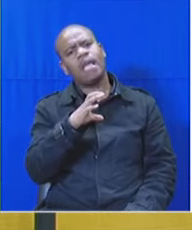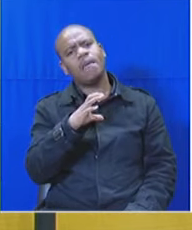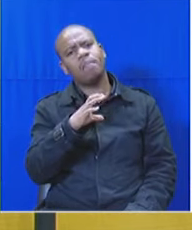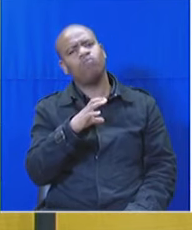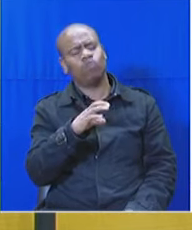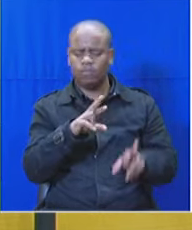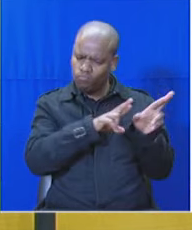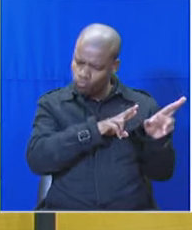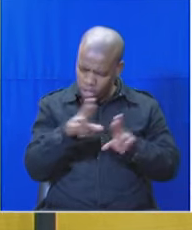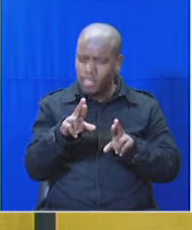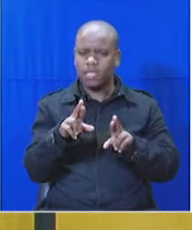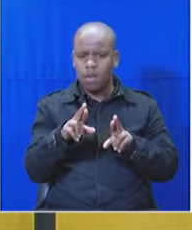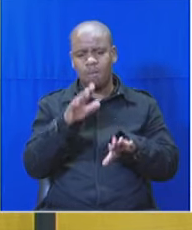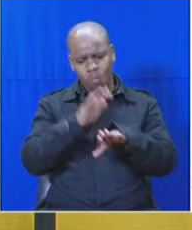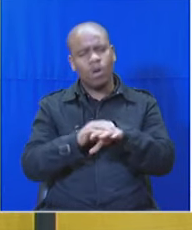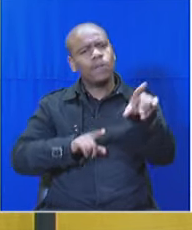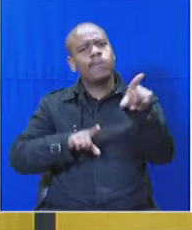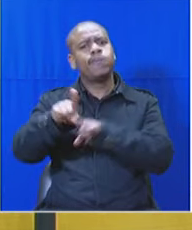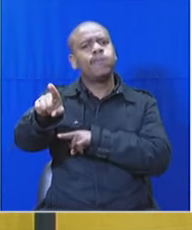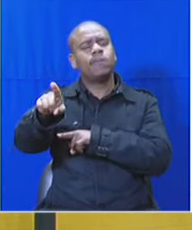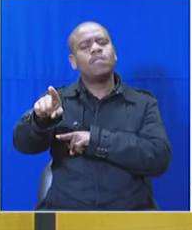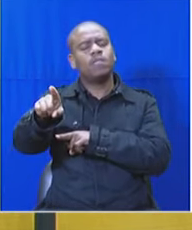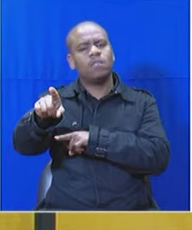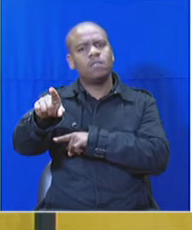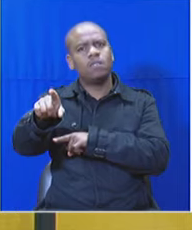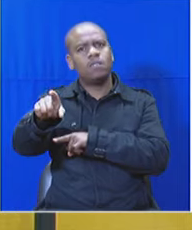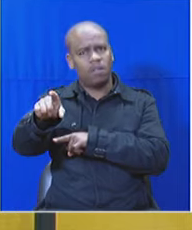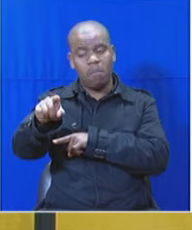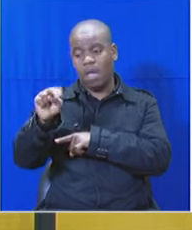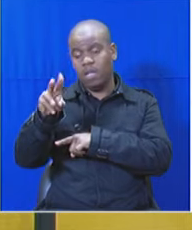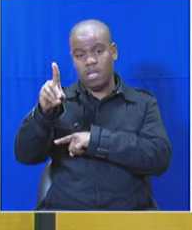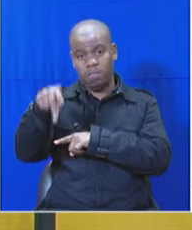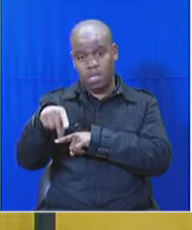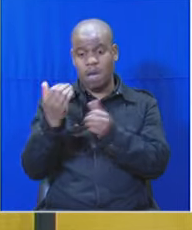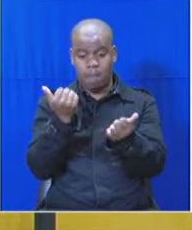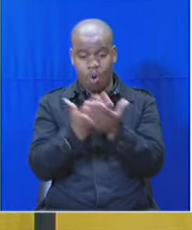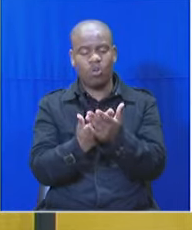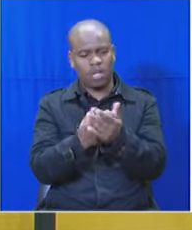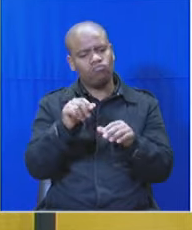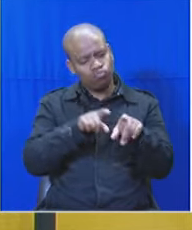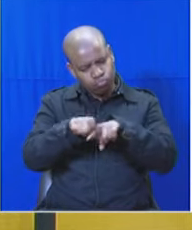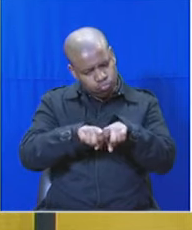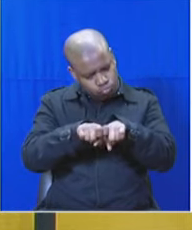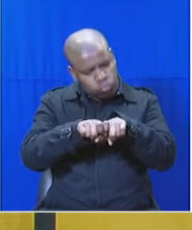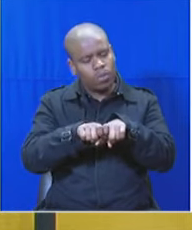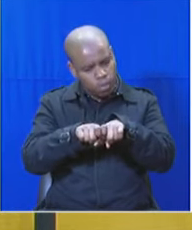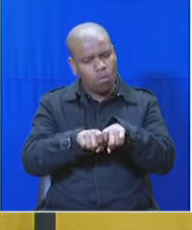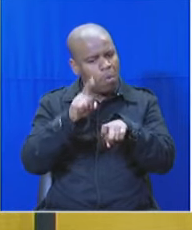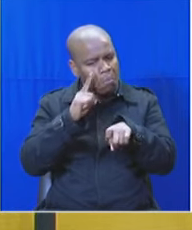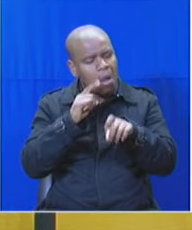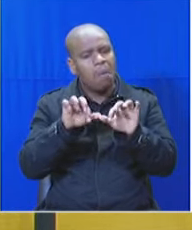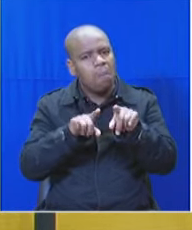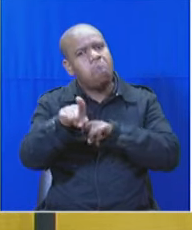move beyond this highly successful model to pilot the NDP's proposal. We are very keen